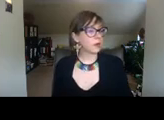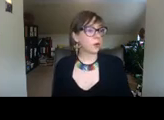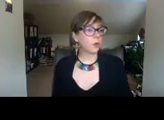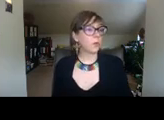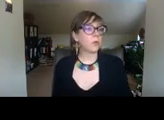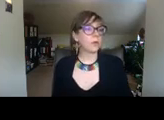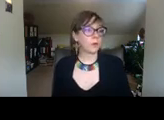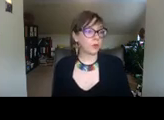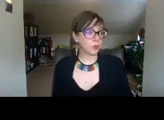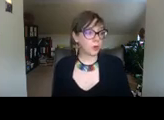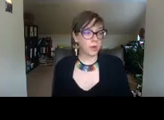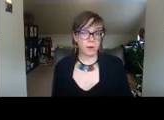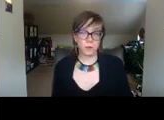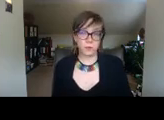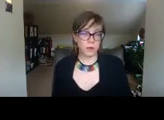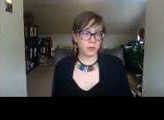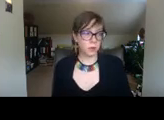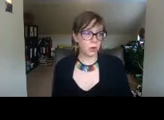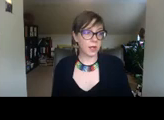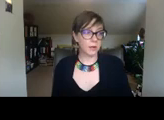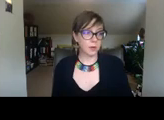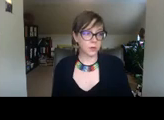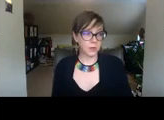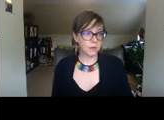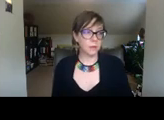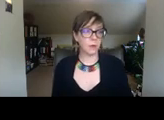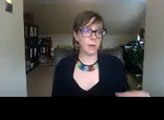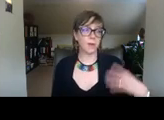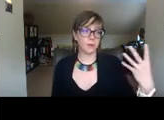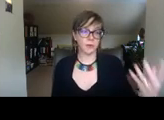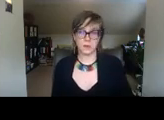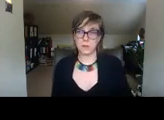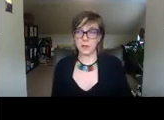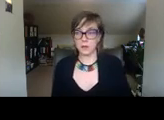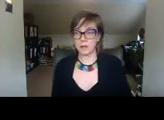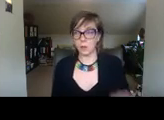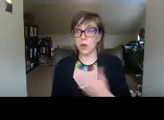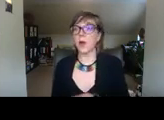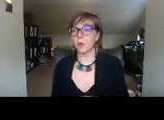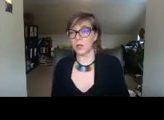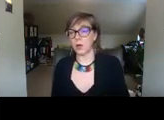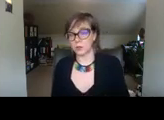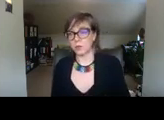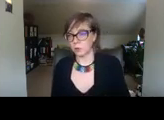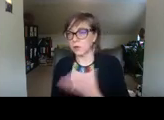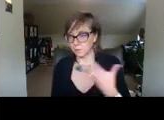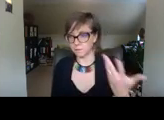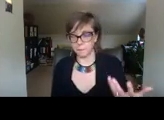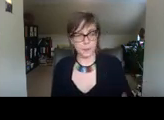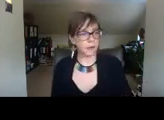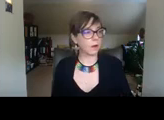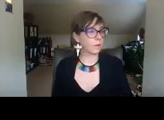And so the majority of the respondents were working in person, but remember, this doesn't mean that they were not working also